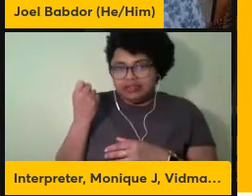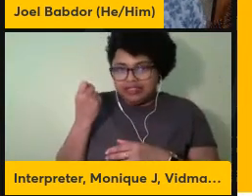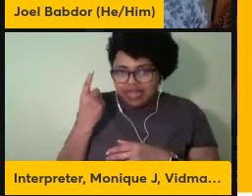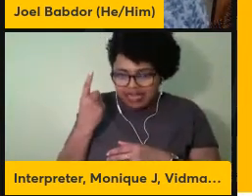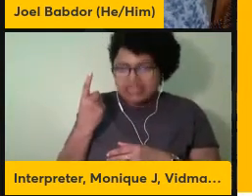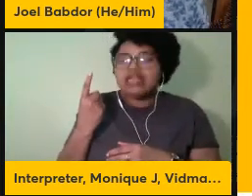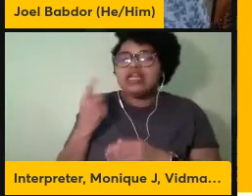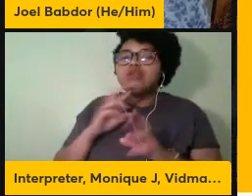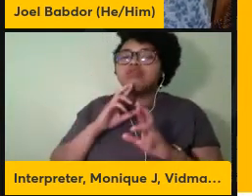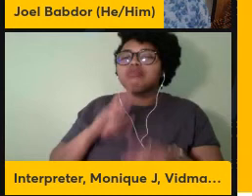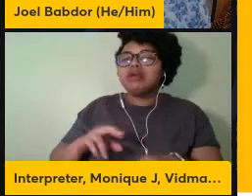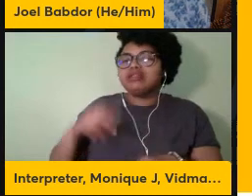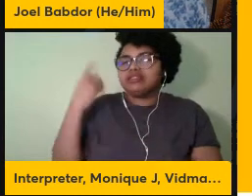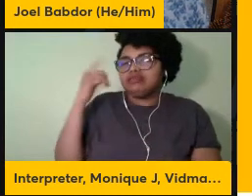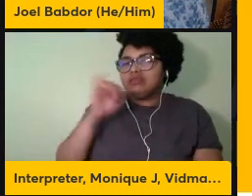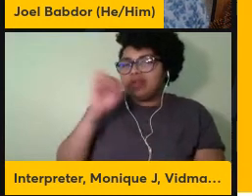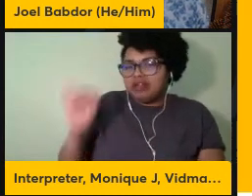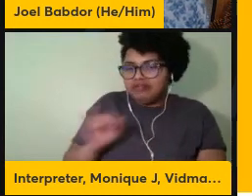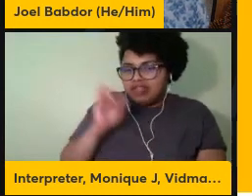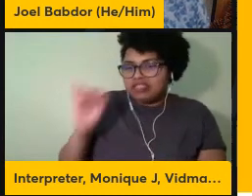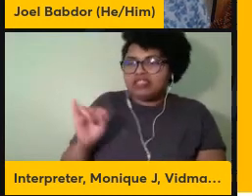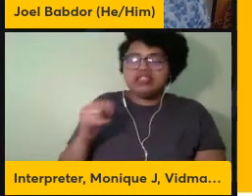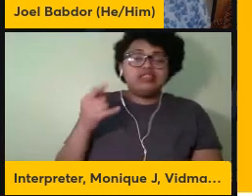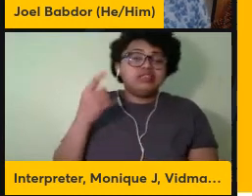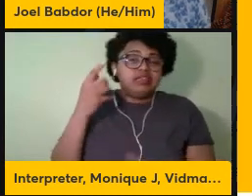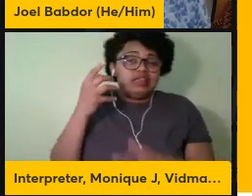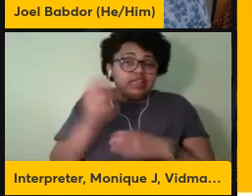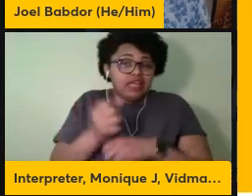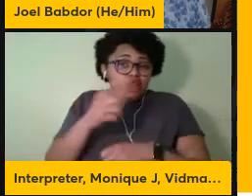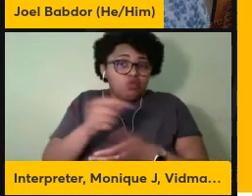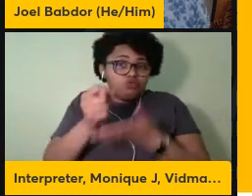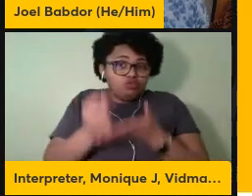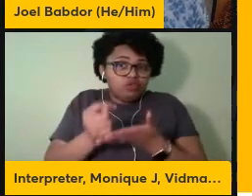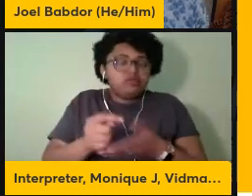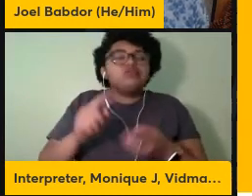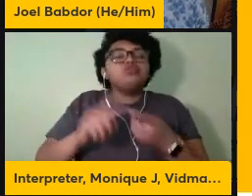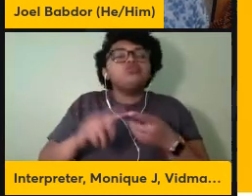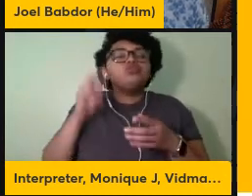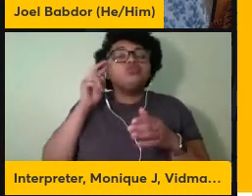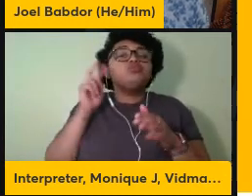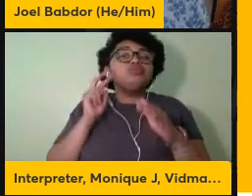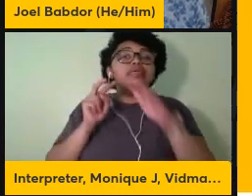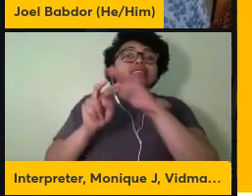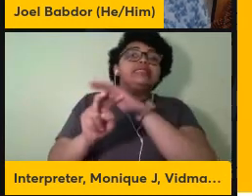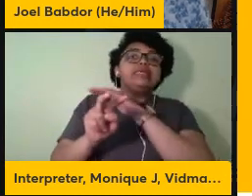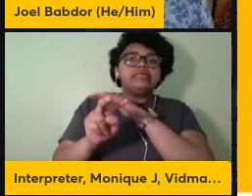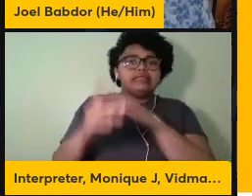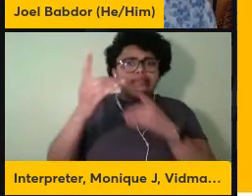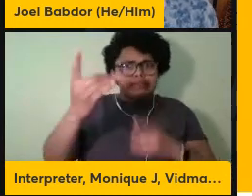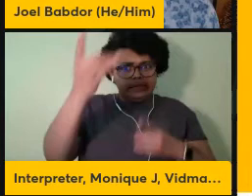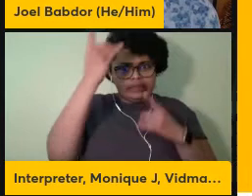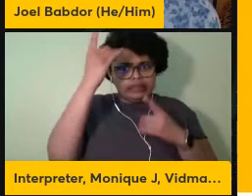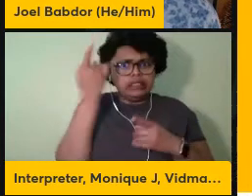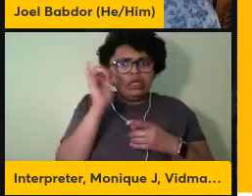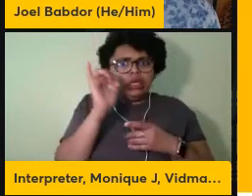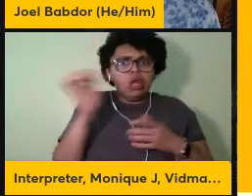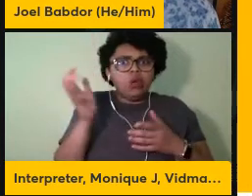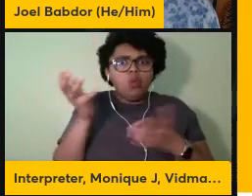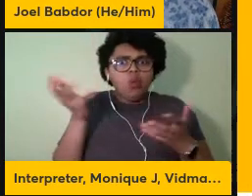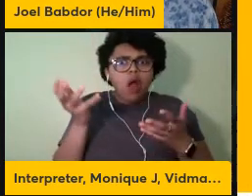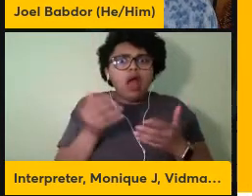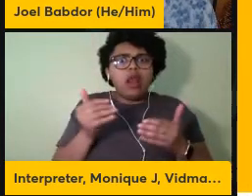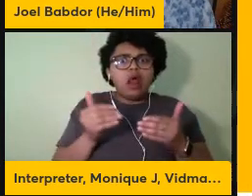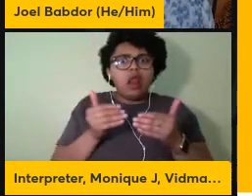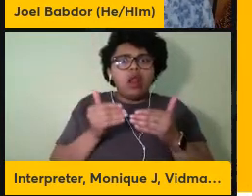identify key windows for treatment and predict disease progression. In parallel, she is working to spread evidence-based information